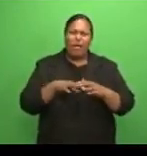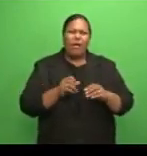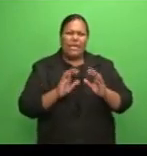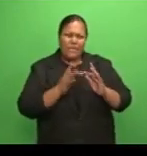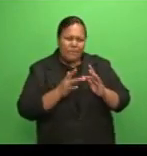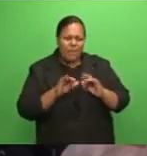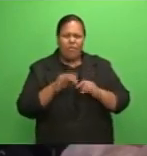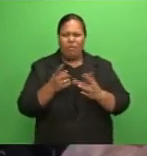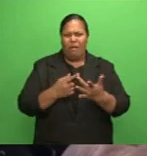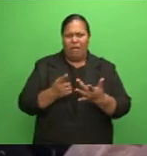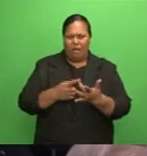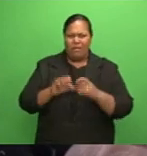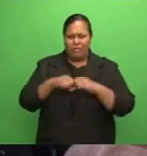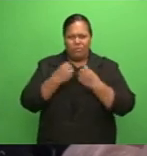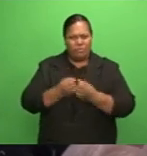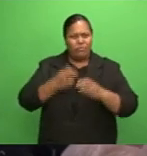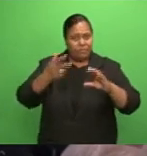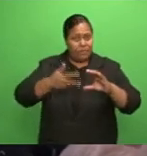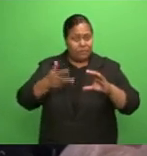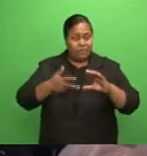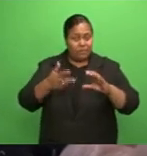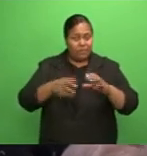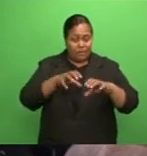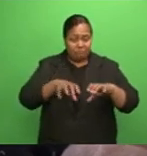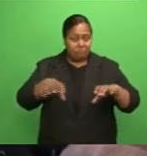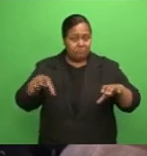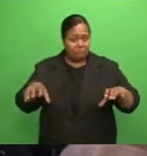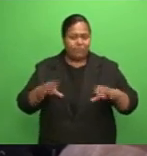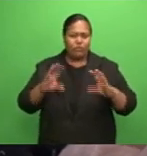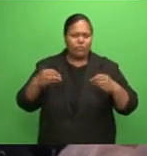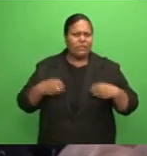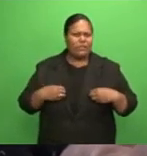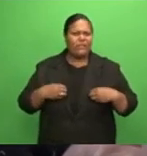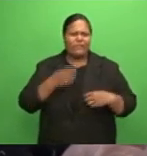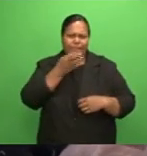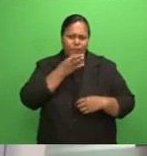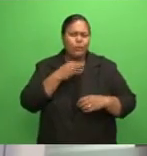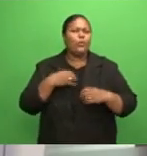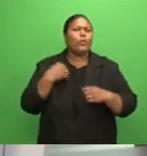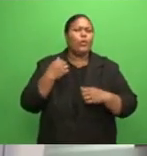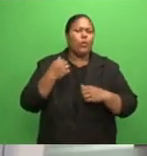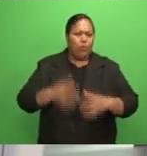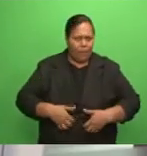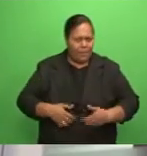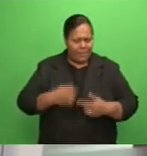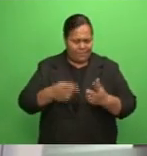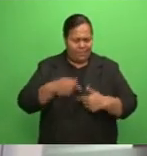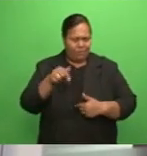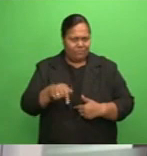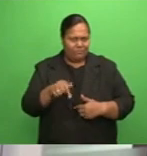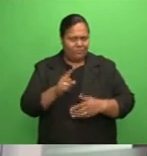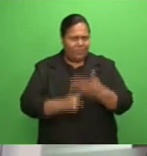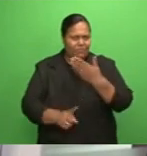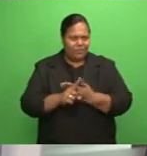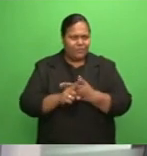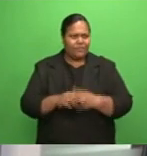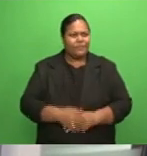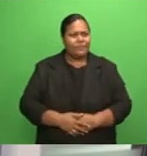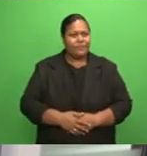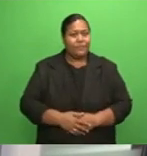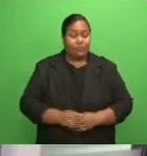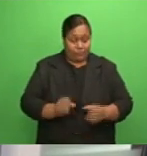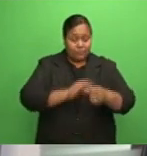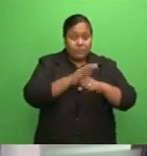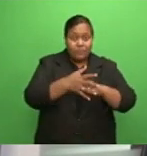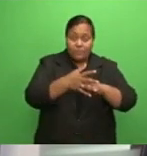social media sites. She says they've received several complaints regarding this. After the outbreak of COVID-19 pandemic,